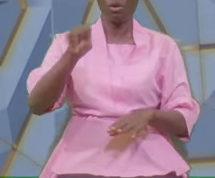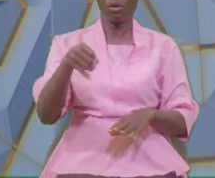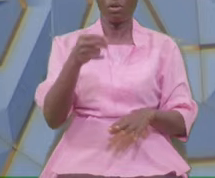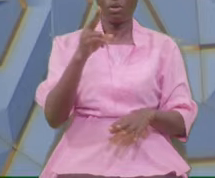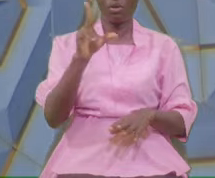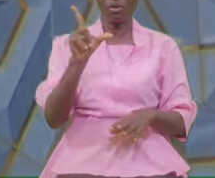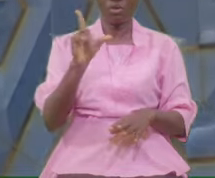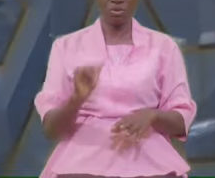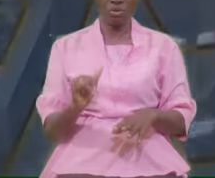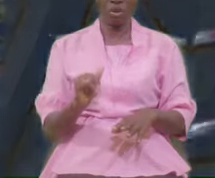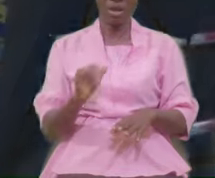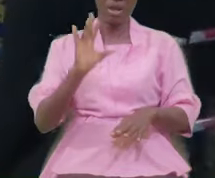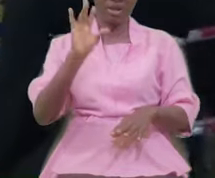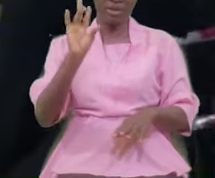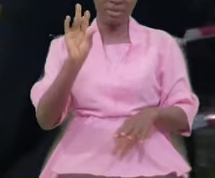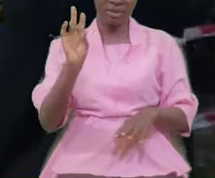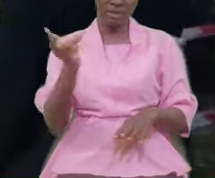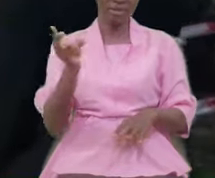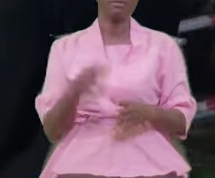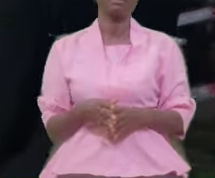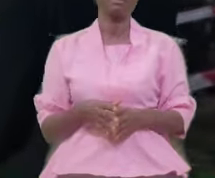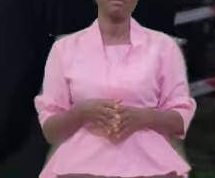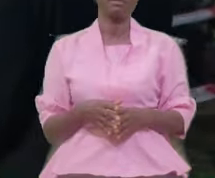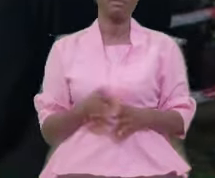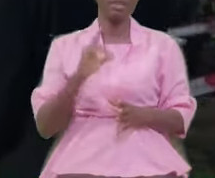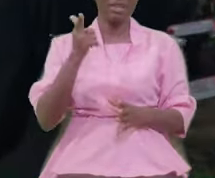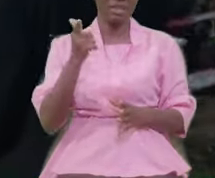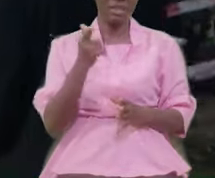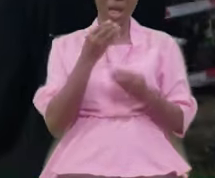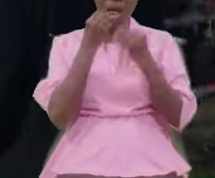can connect you can be a part of that